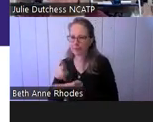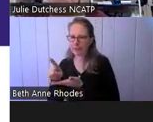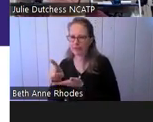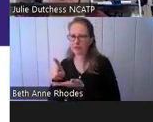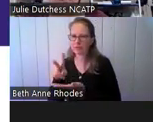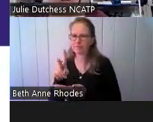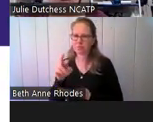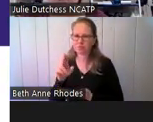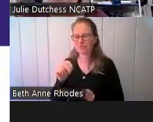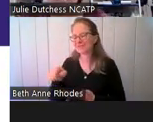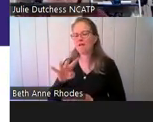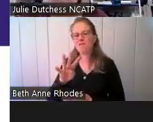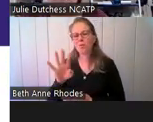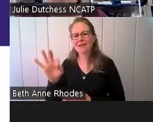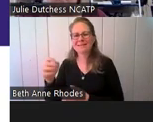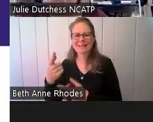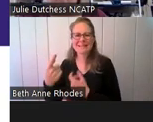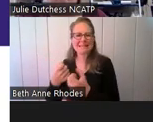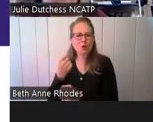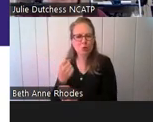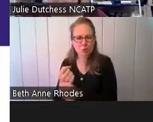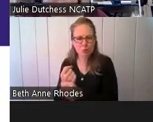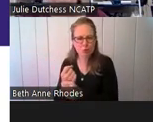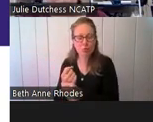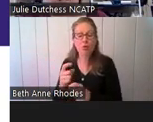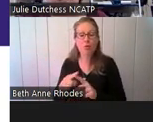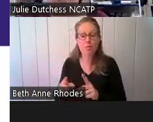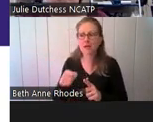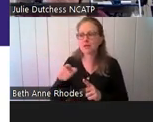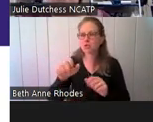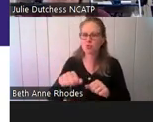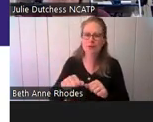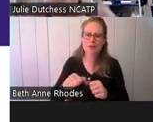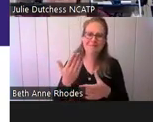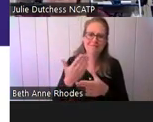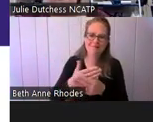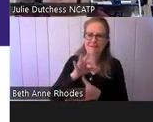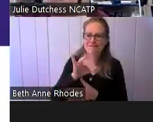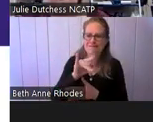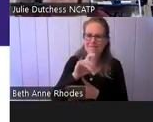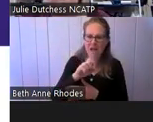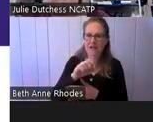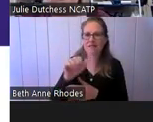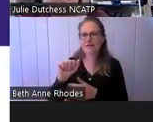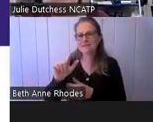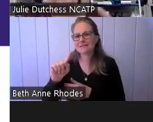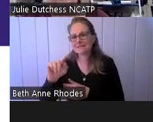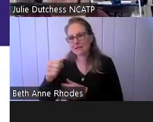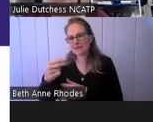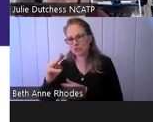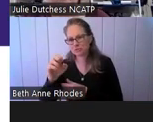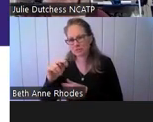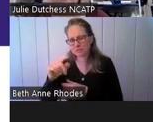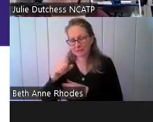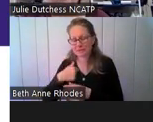it's $4.99 a year, but with it, you can do file attachments. So I like being able to bring in the files and